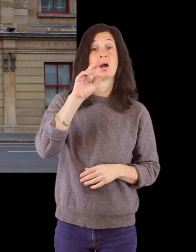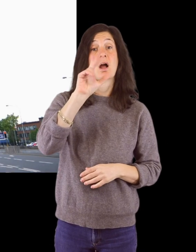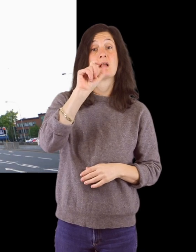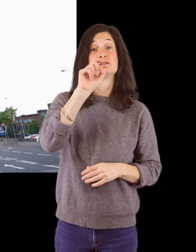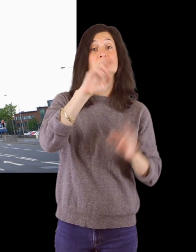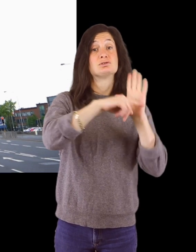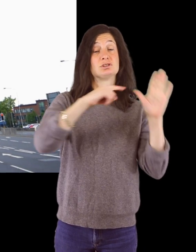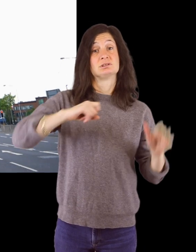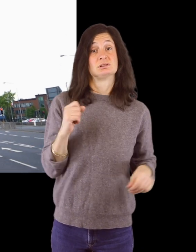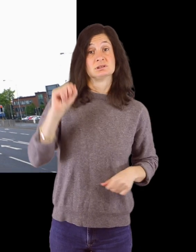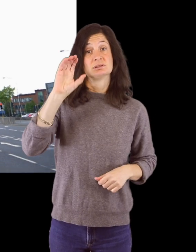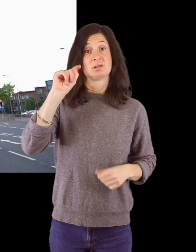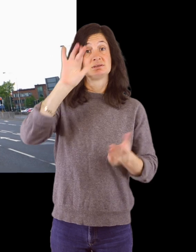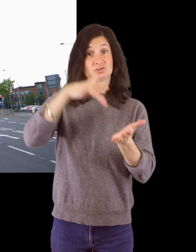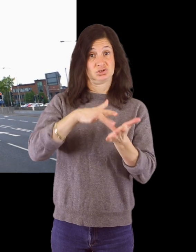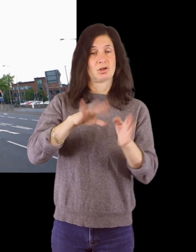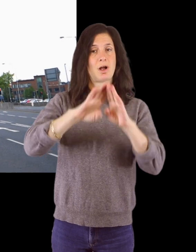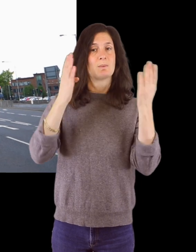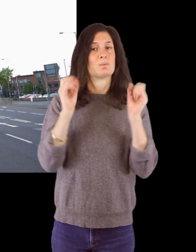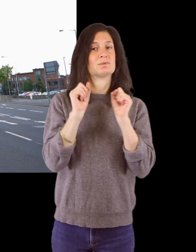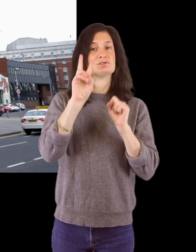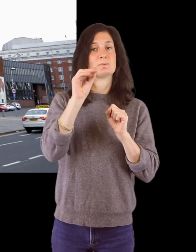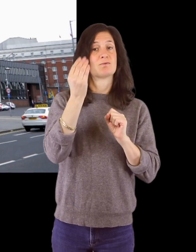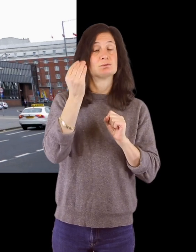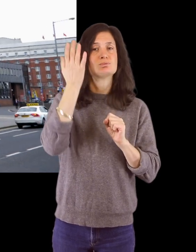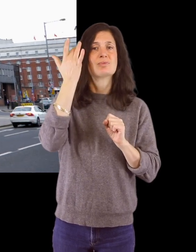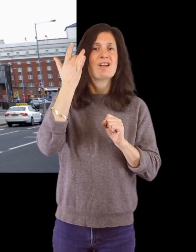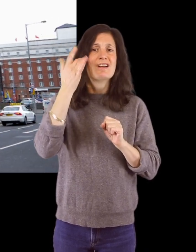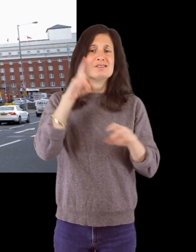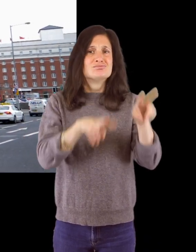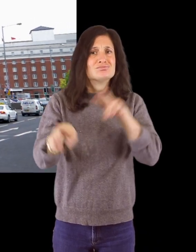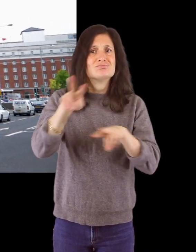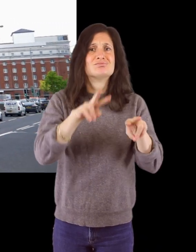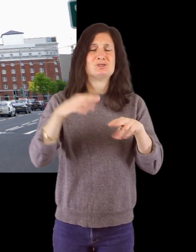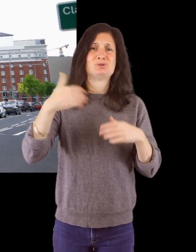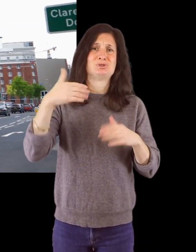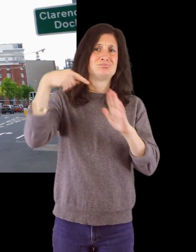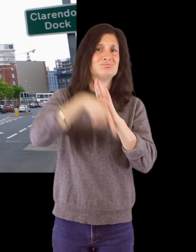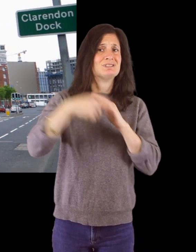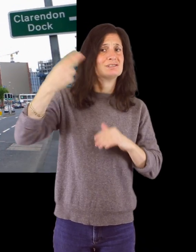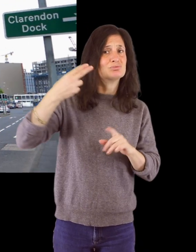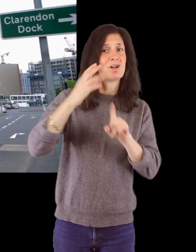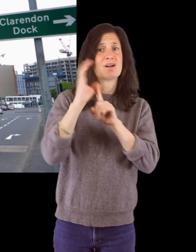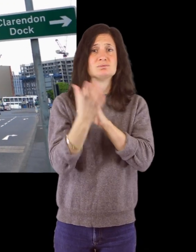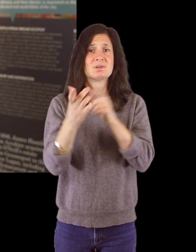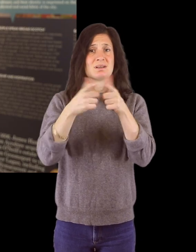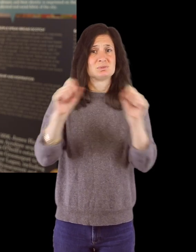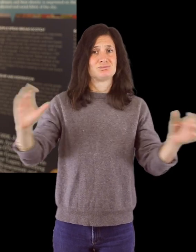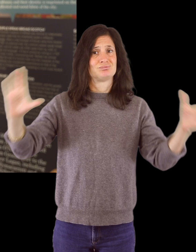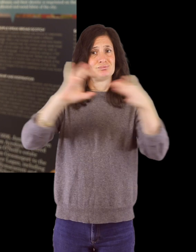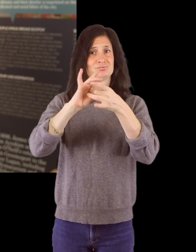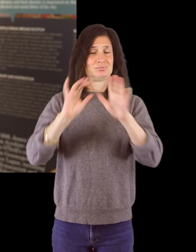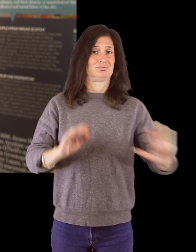The Discover Ulster-Scots Centre was opened in winter 2014 to explore and examine the rich historical, cultural and